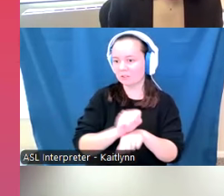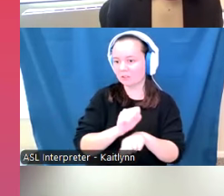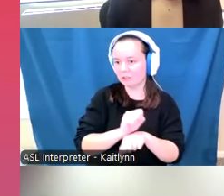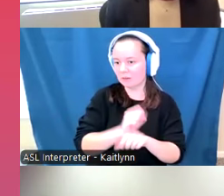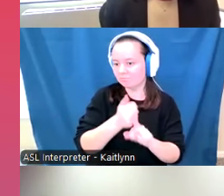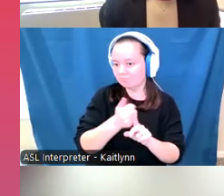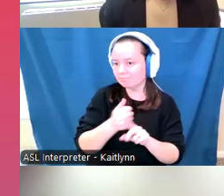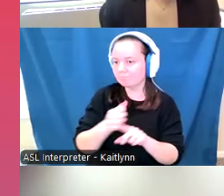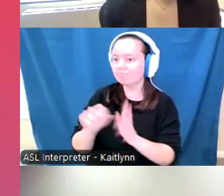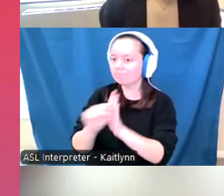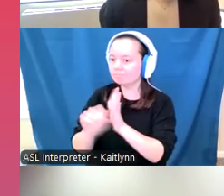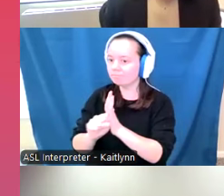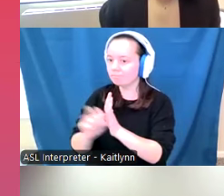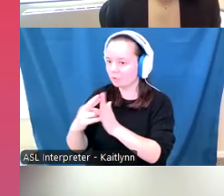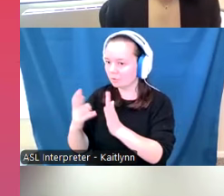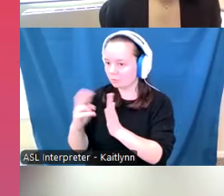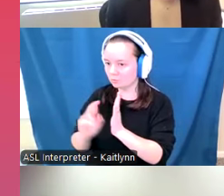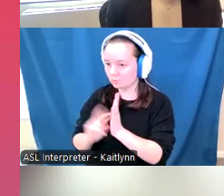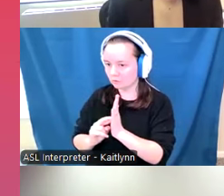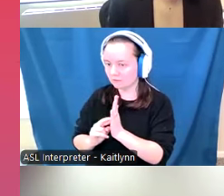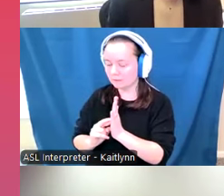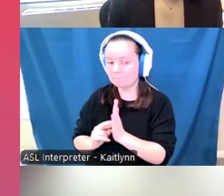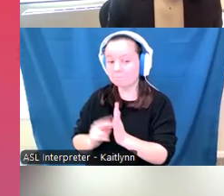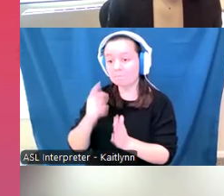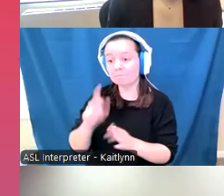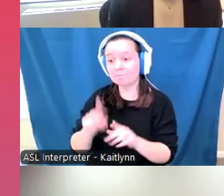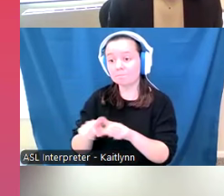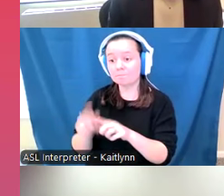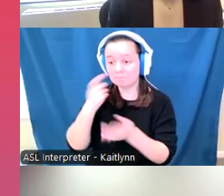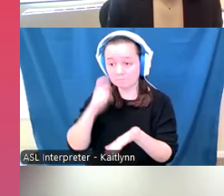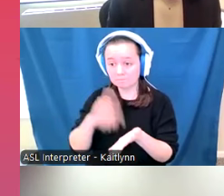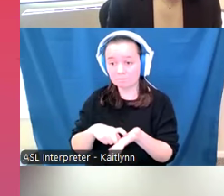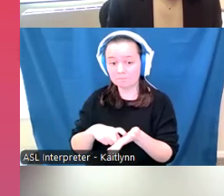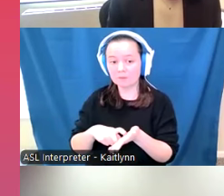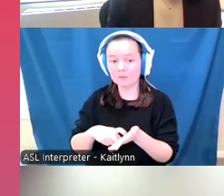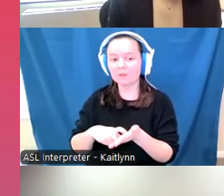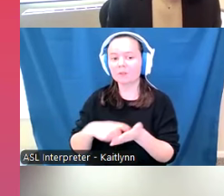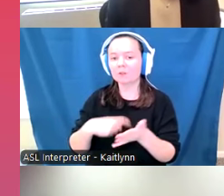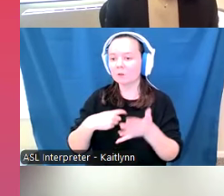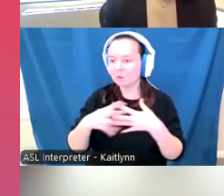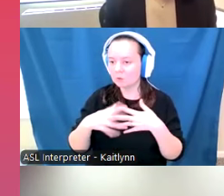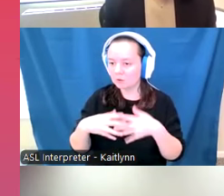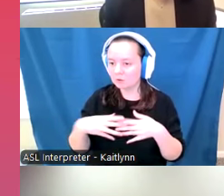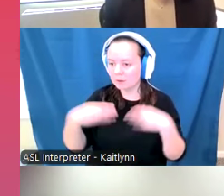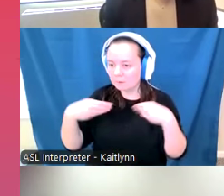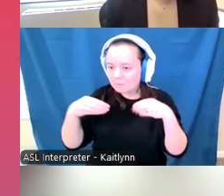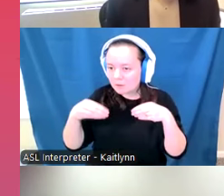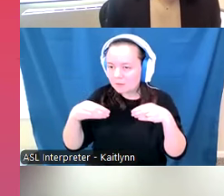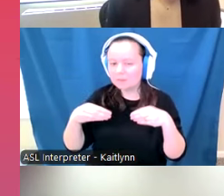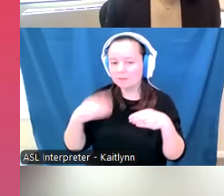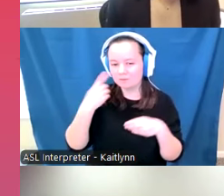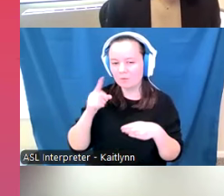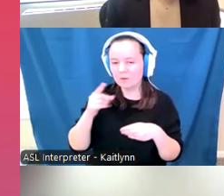regulation. It's also notable that there is a large gray market of home care workers, and this refers